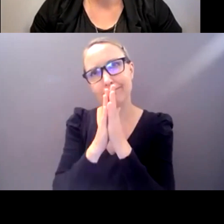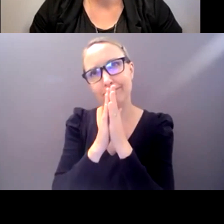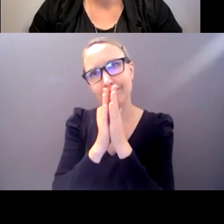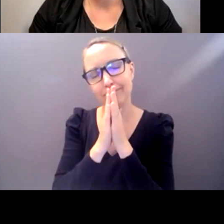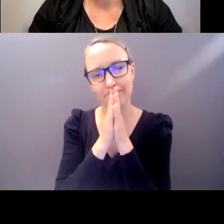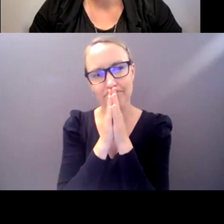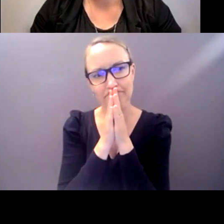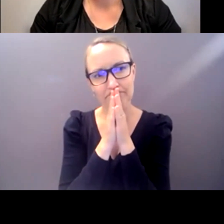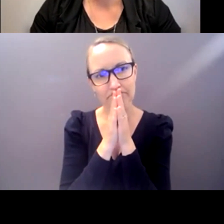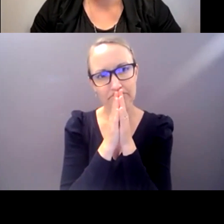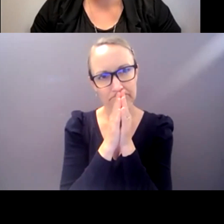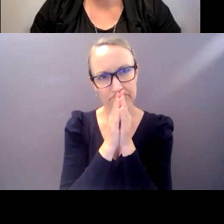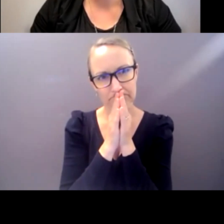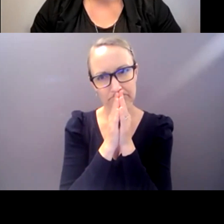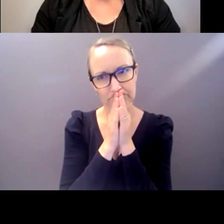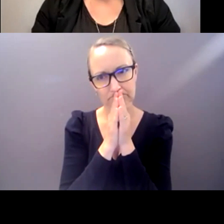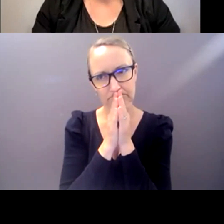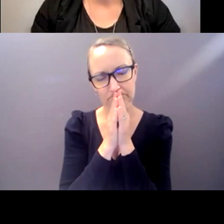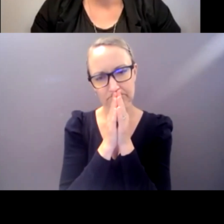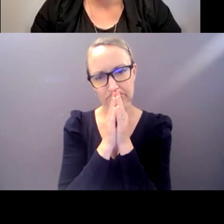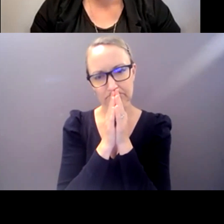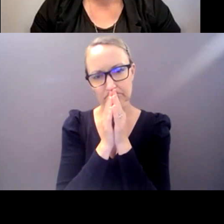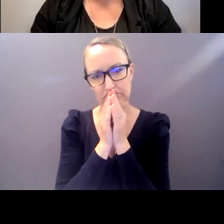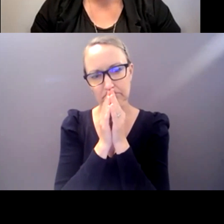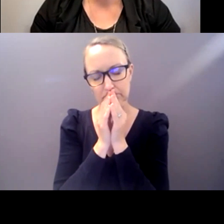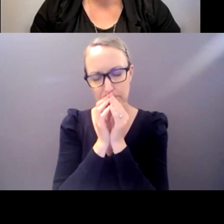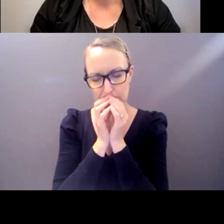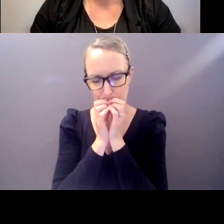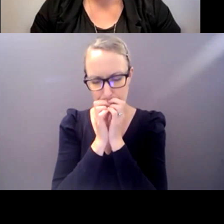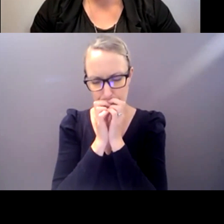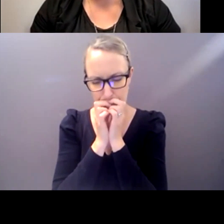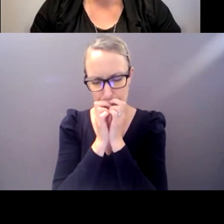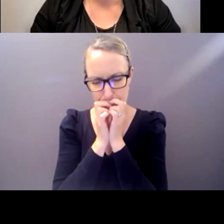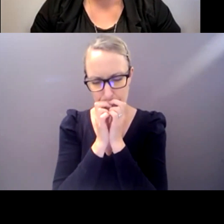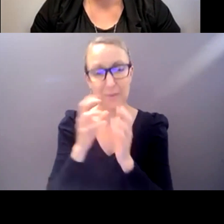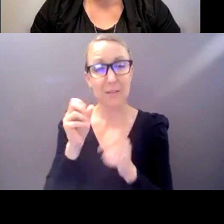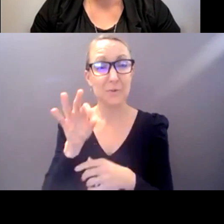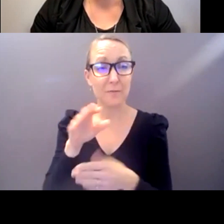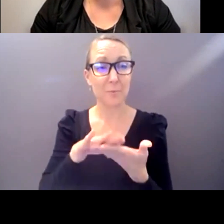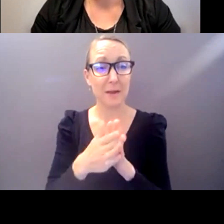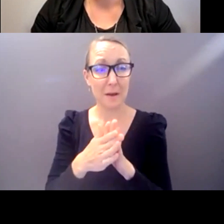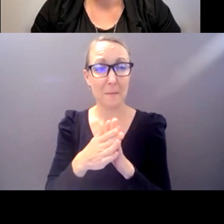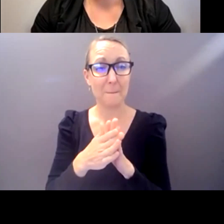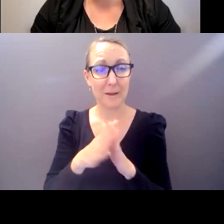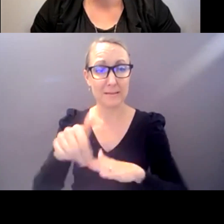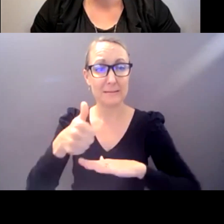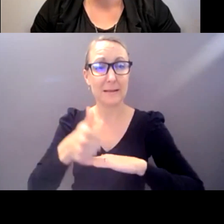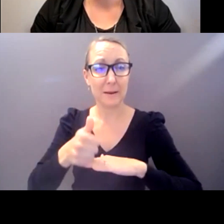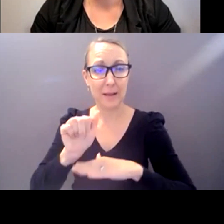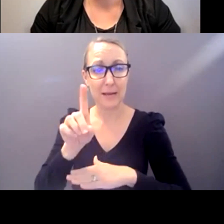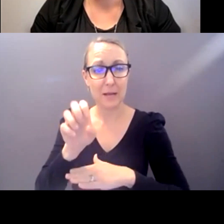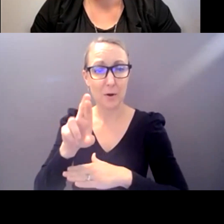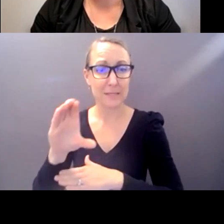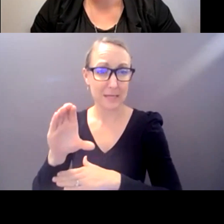So one is that once you become a designated ADRC, there is state funding